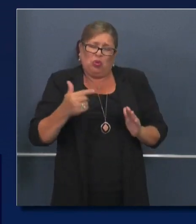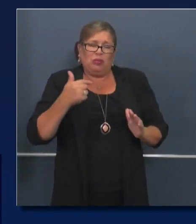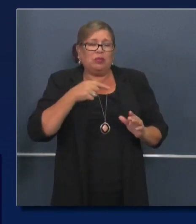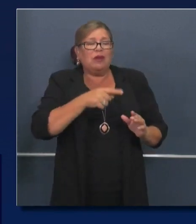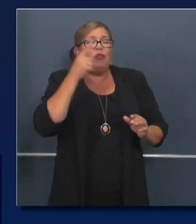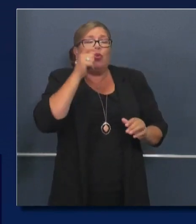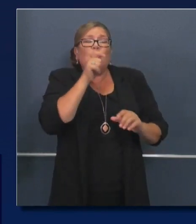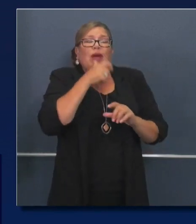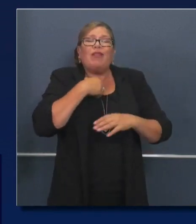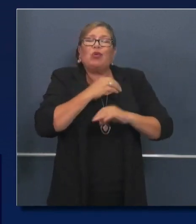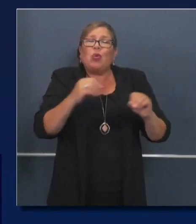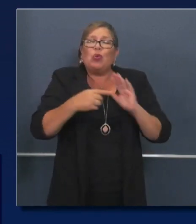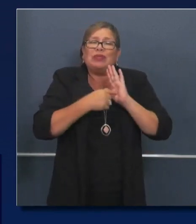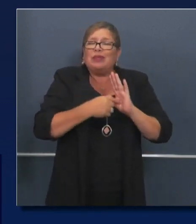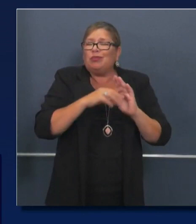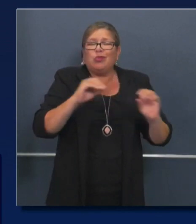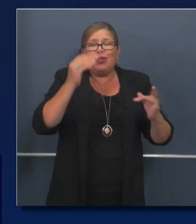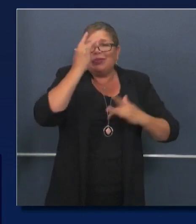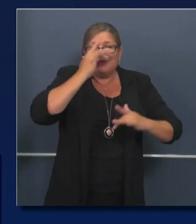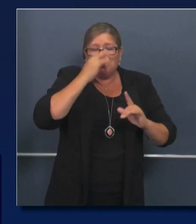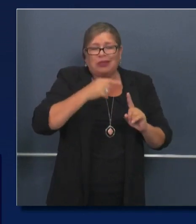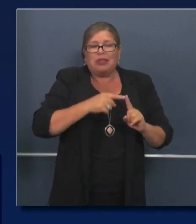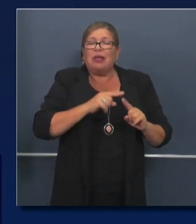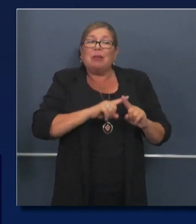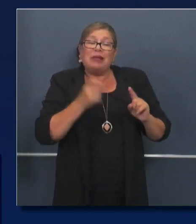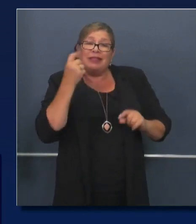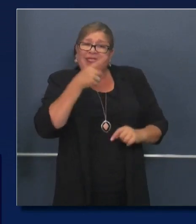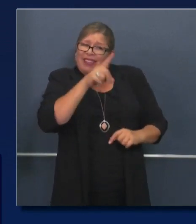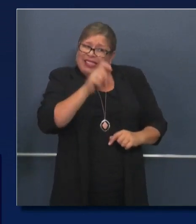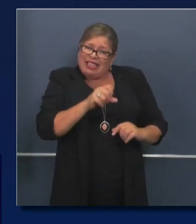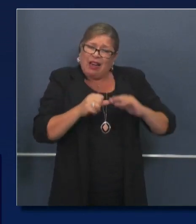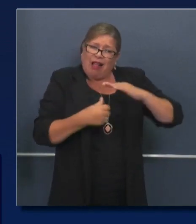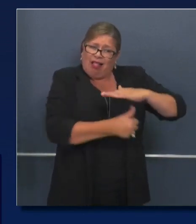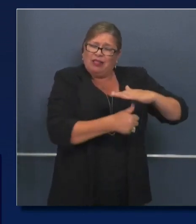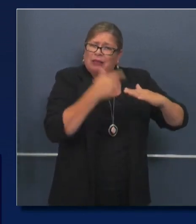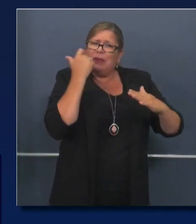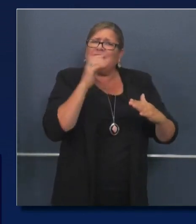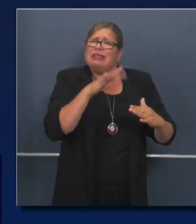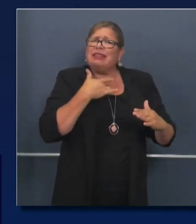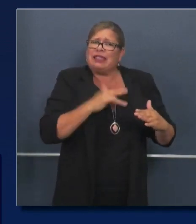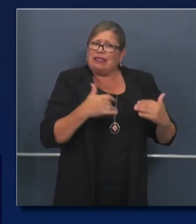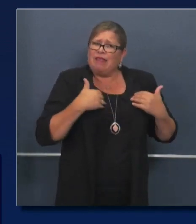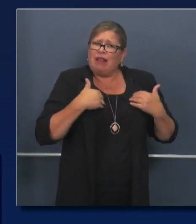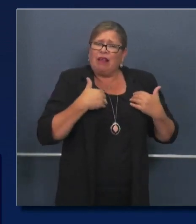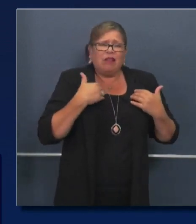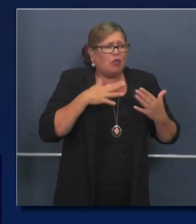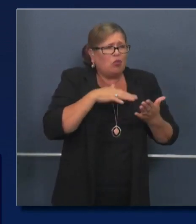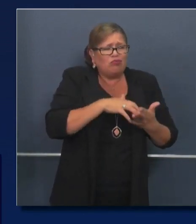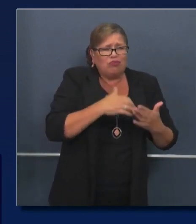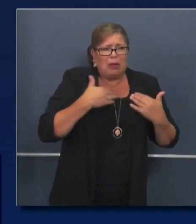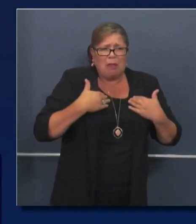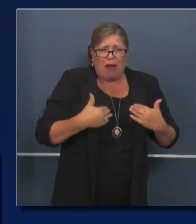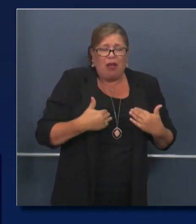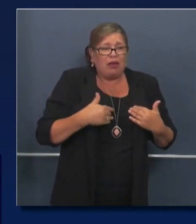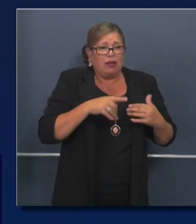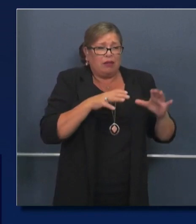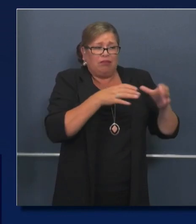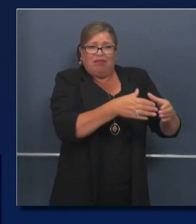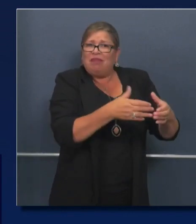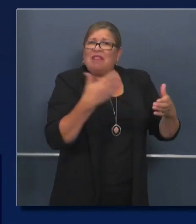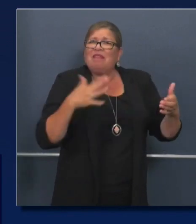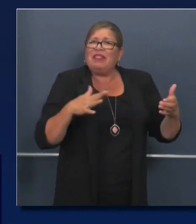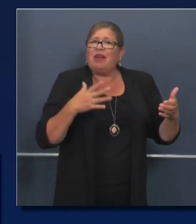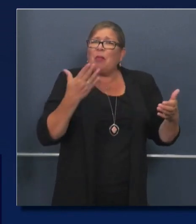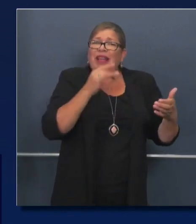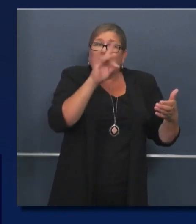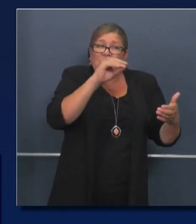clients and those that needed the support of isolation, we have occupied, close to 80%. Those that have